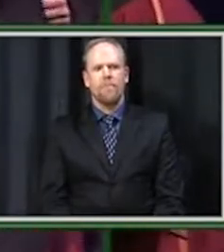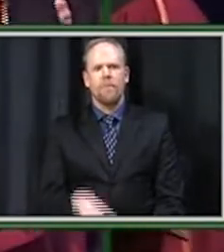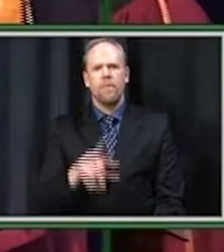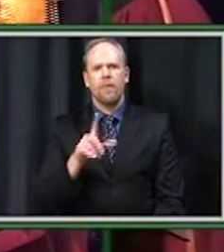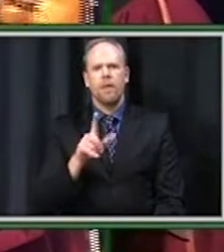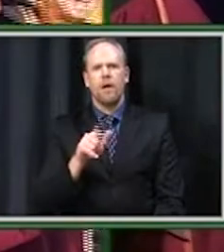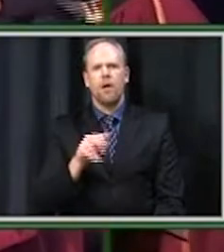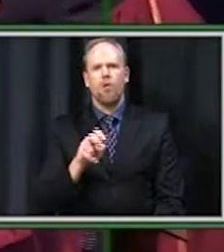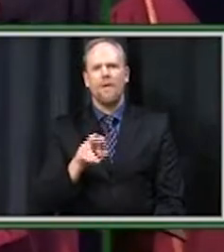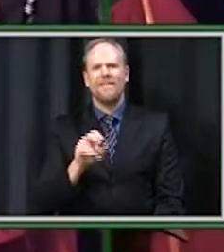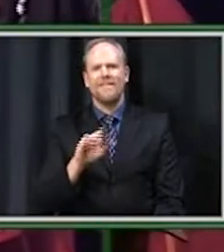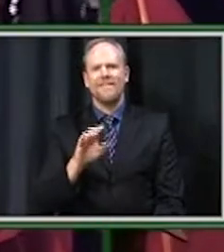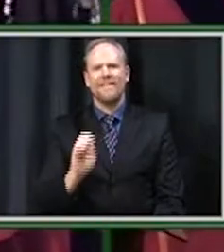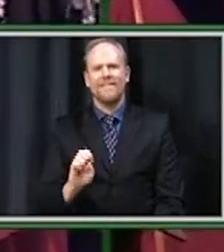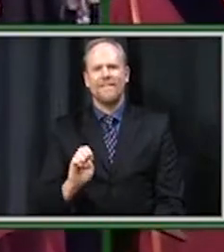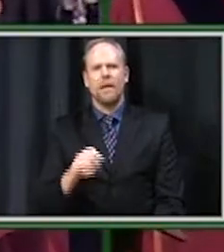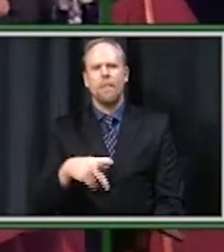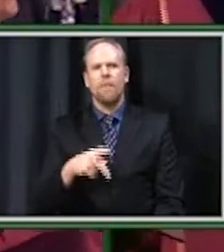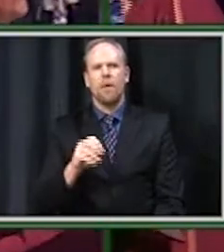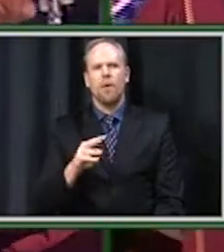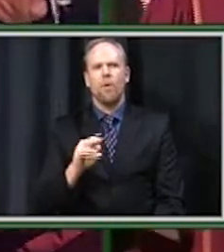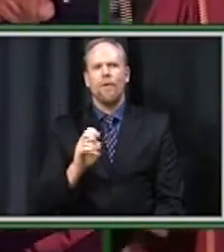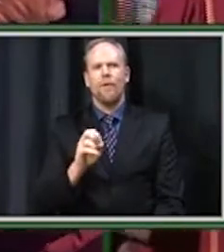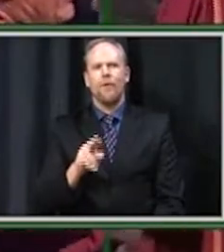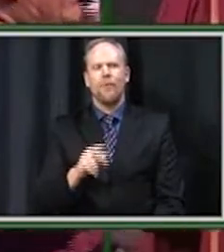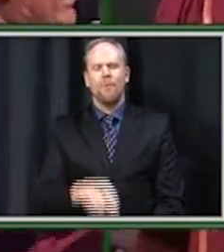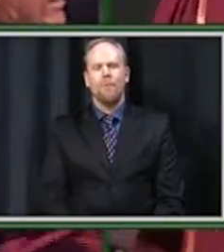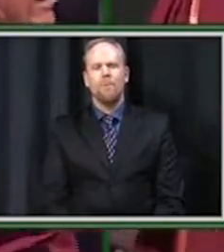Lawrence Rashad Powell.